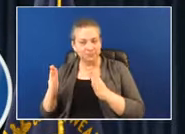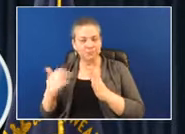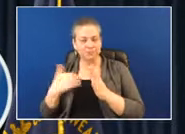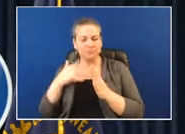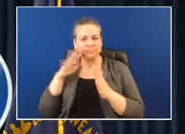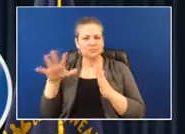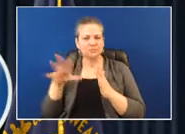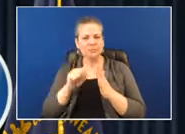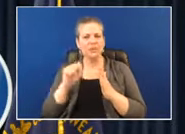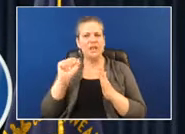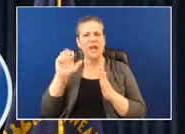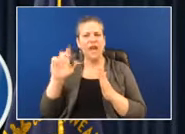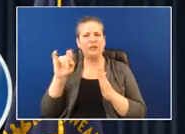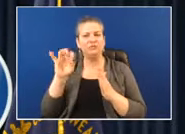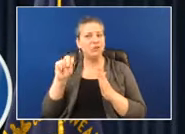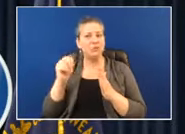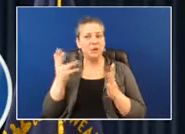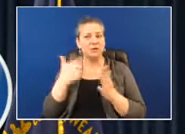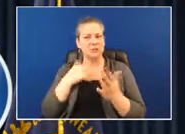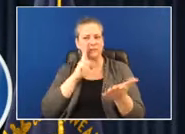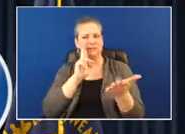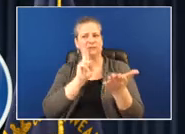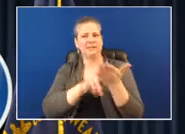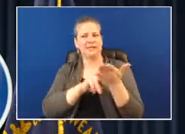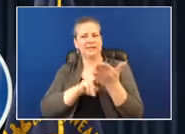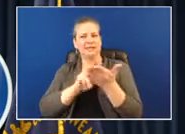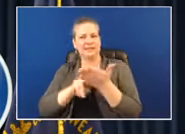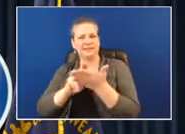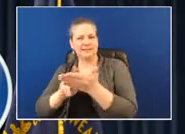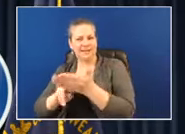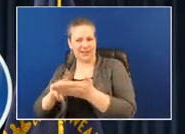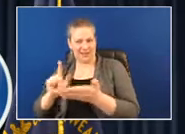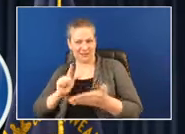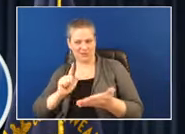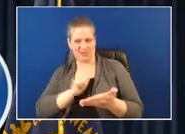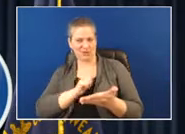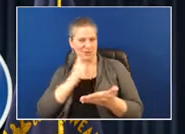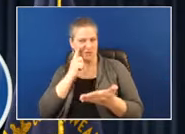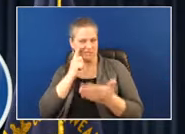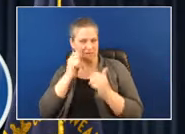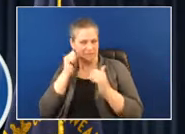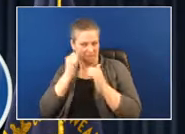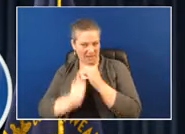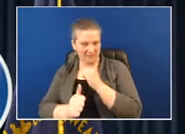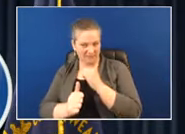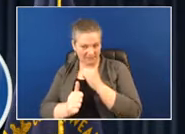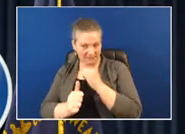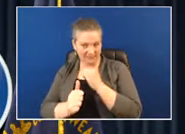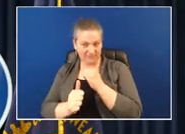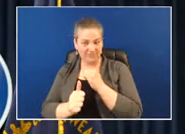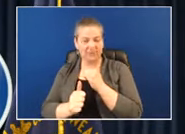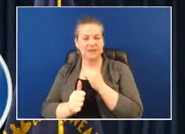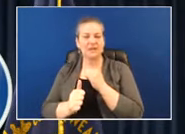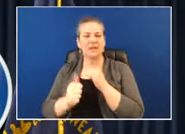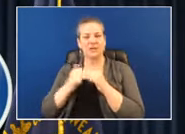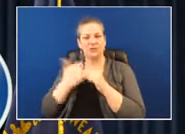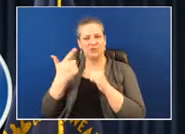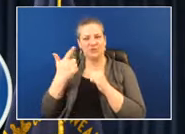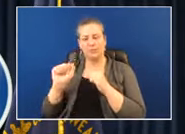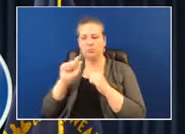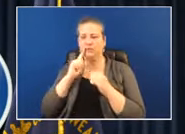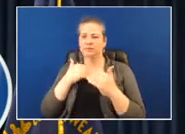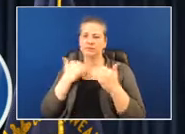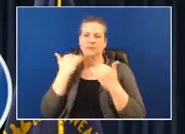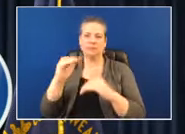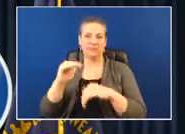and signing several pieces of legislation recently passed in the General Assembly. We only have a certain amount of time today, so these are